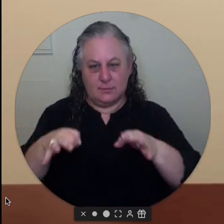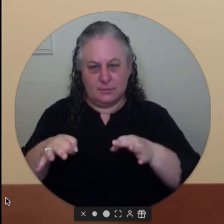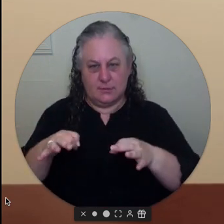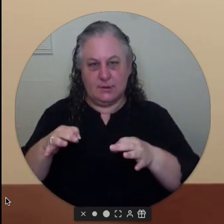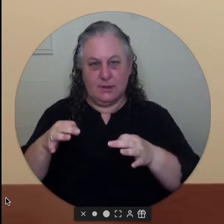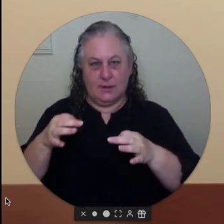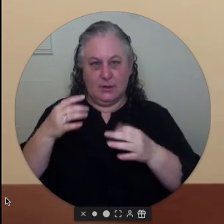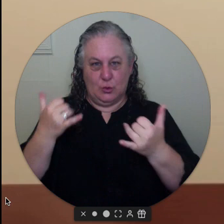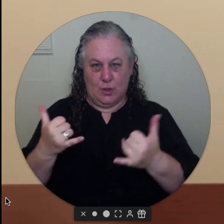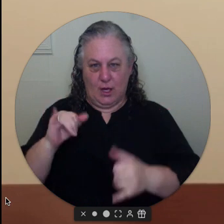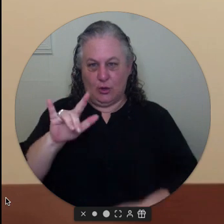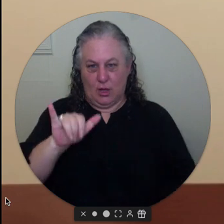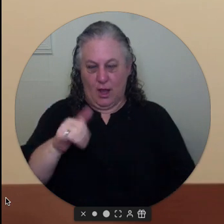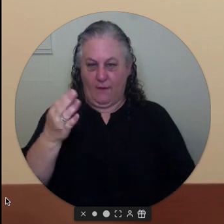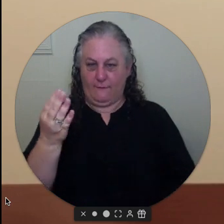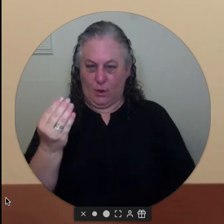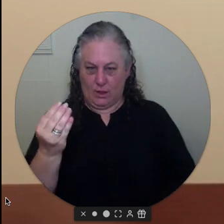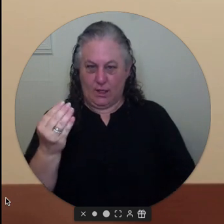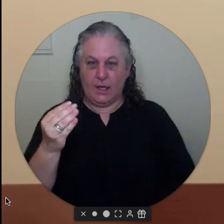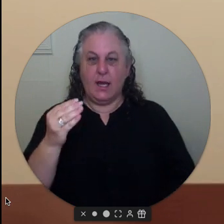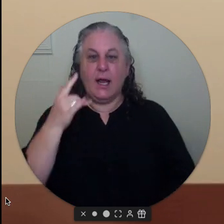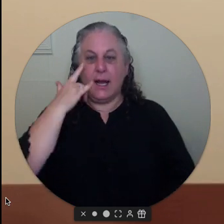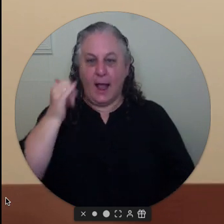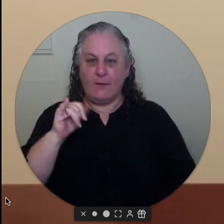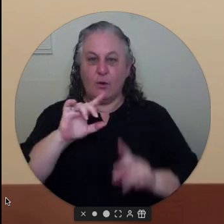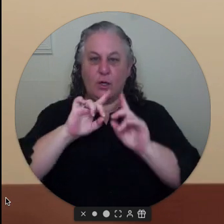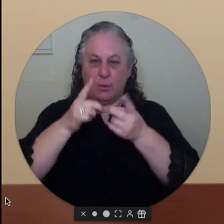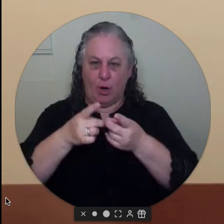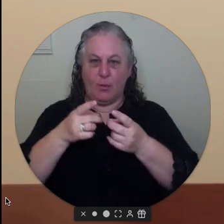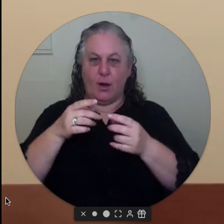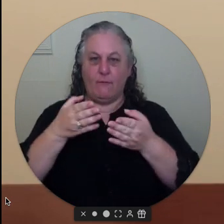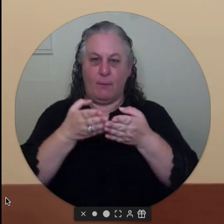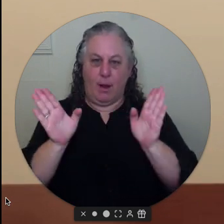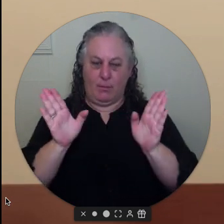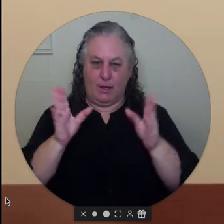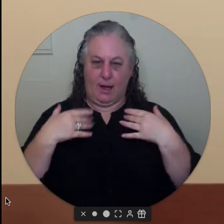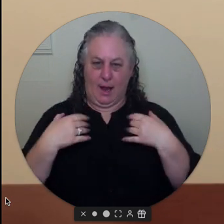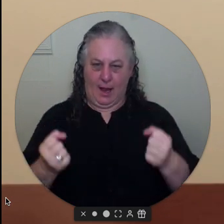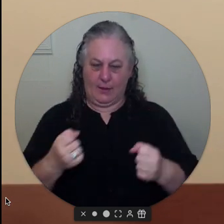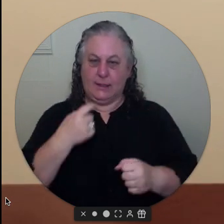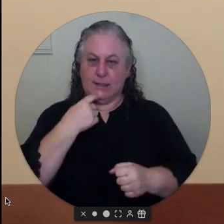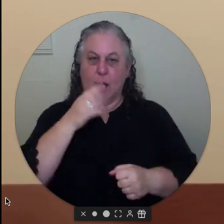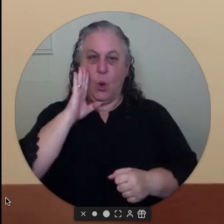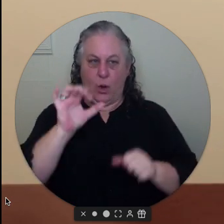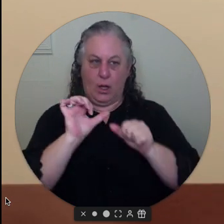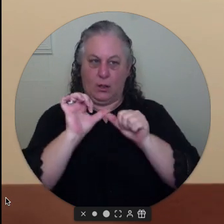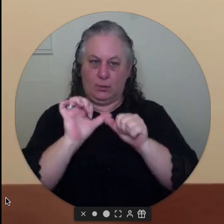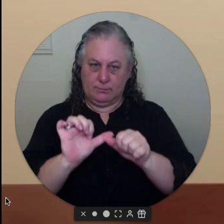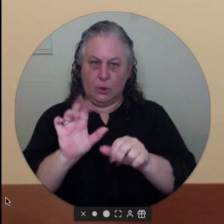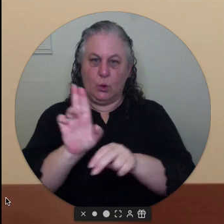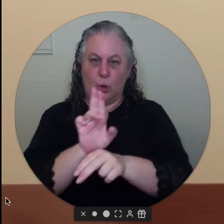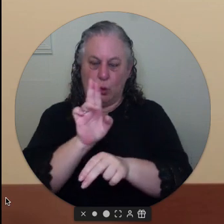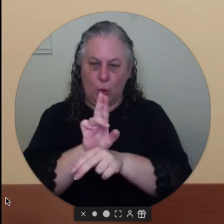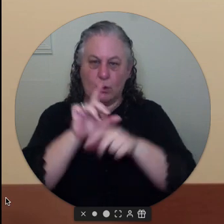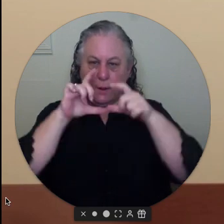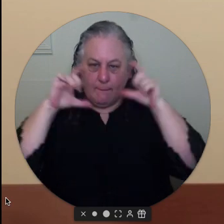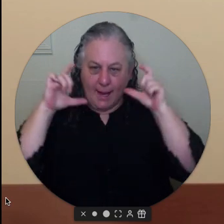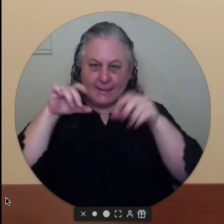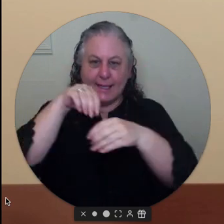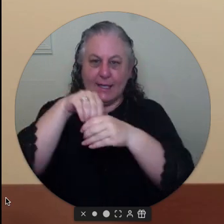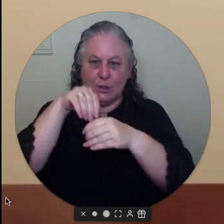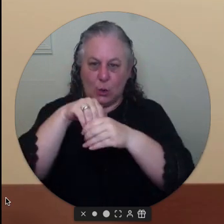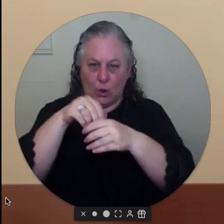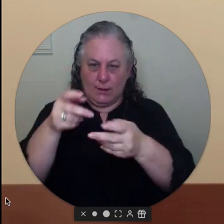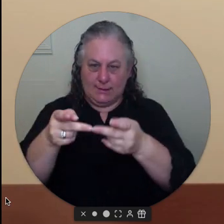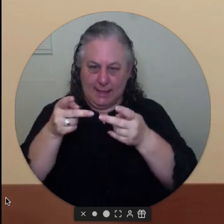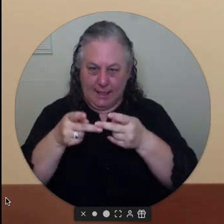14th, the California Department of Public Health is saying that we will continue to use masks in indoor settings at our